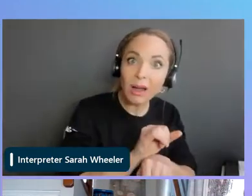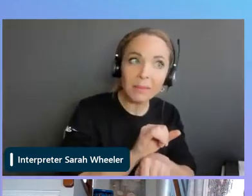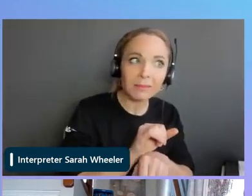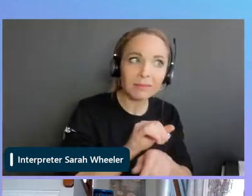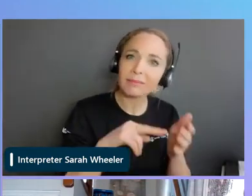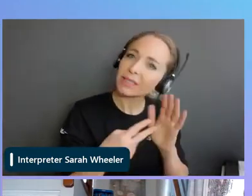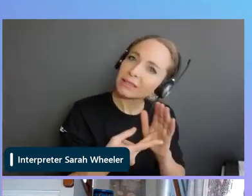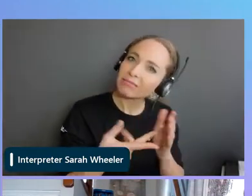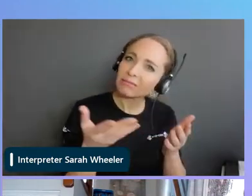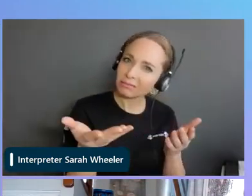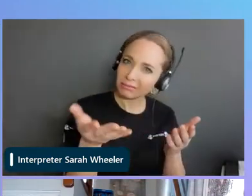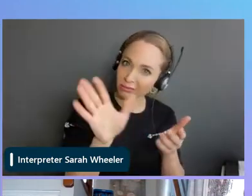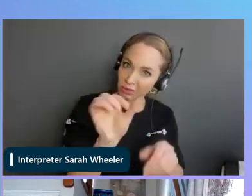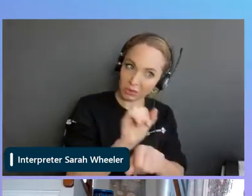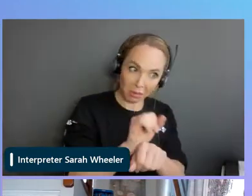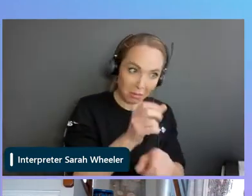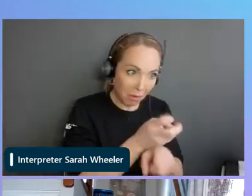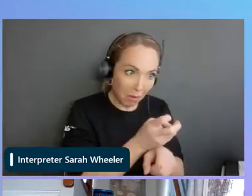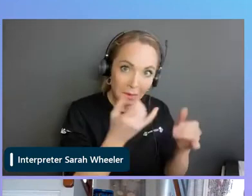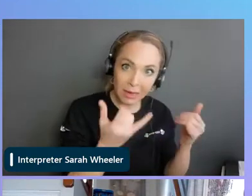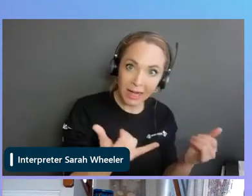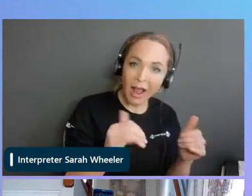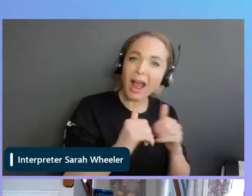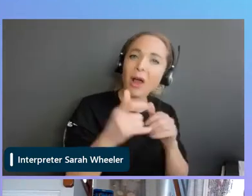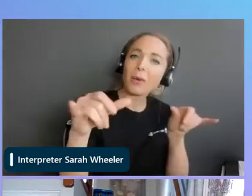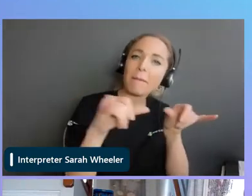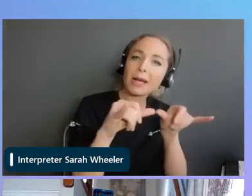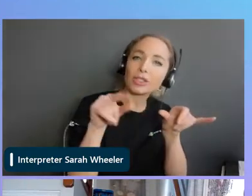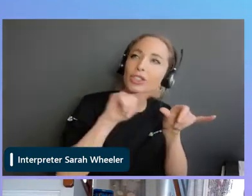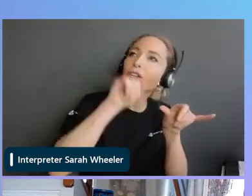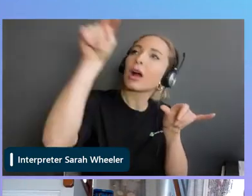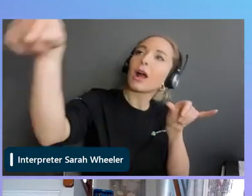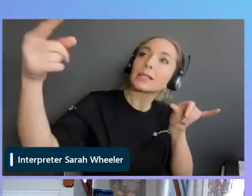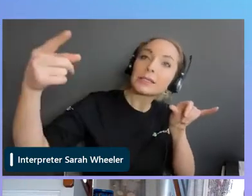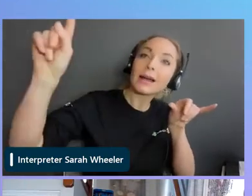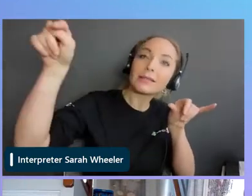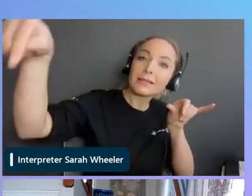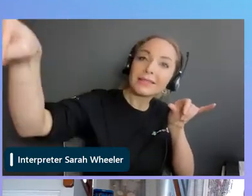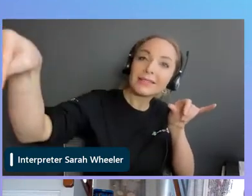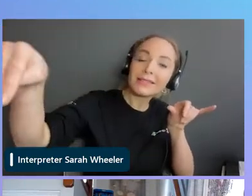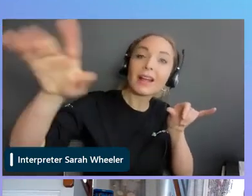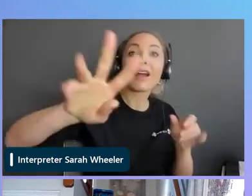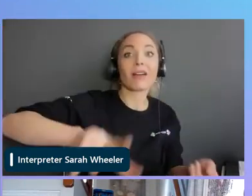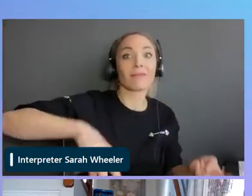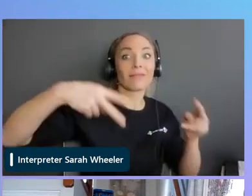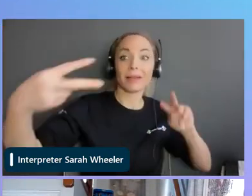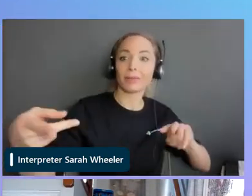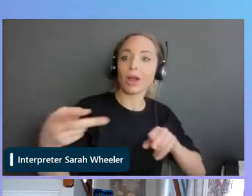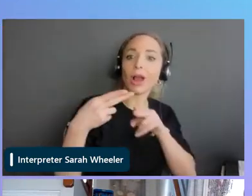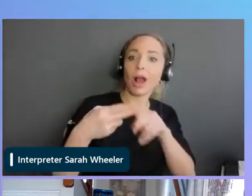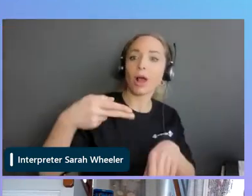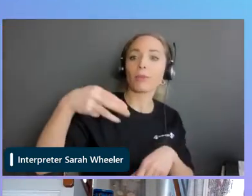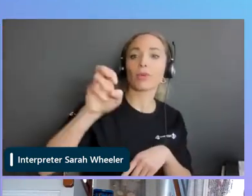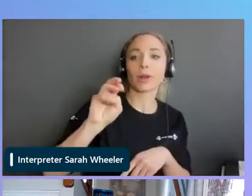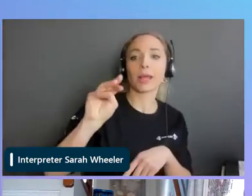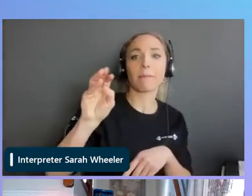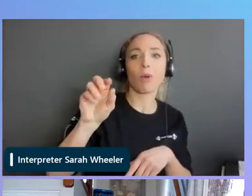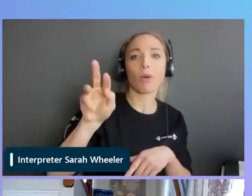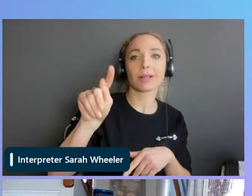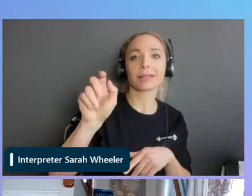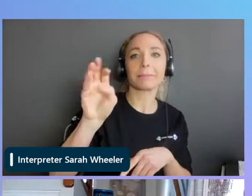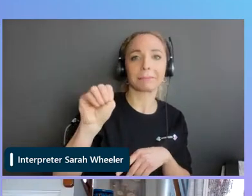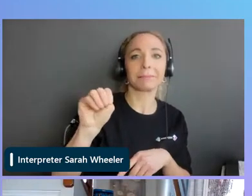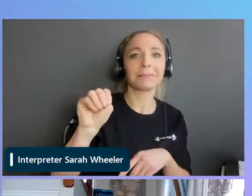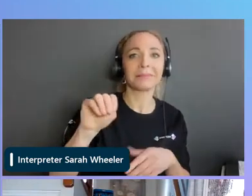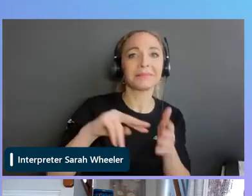we going to measure that so we can tell if there was any difference? The flip version of this is called a pre-mortem. How did we fail? Where you say, okay, it's a year